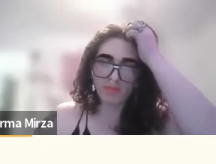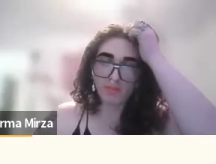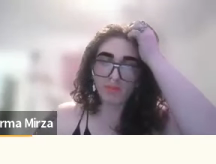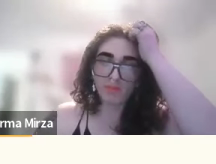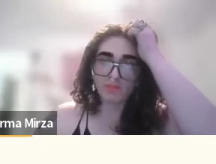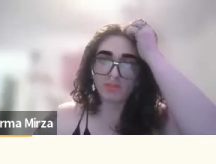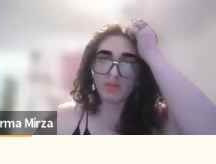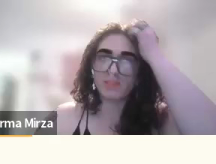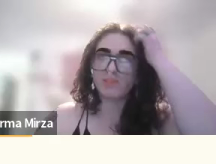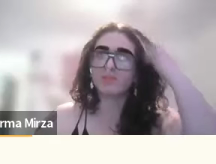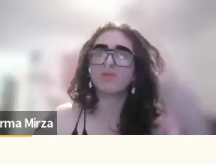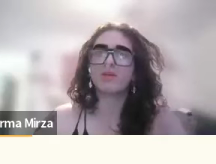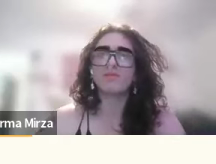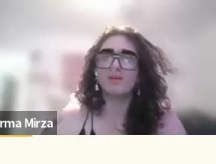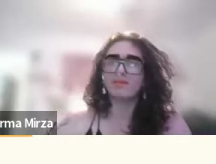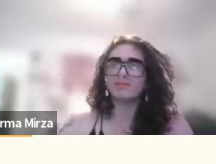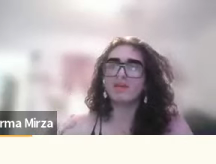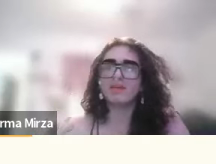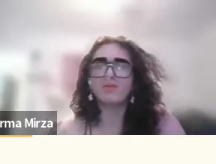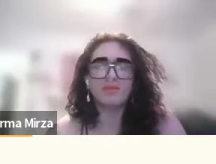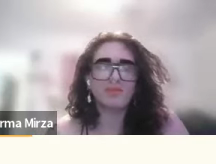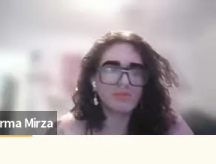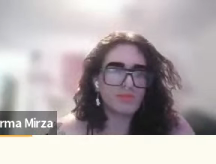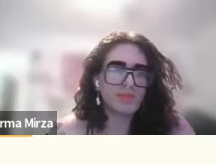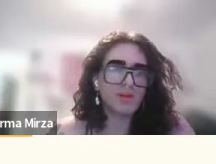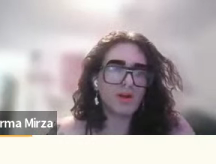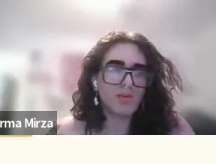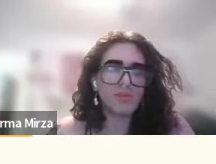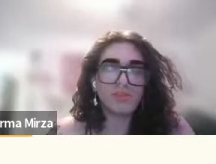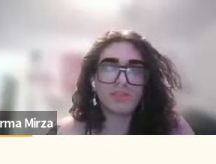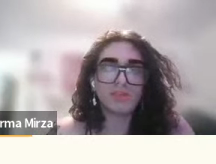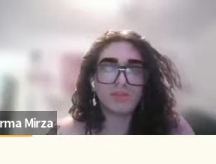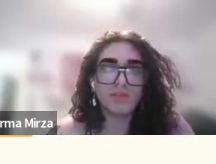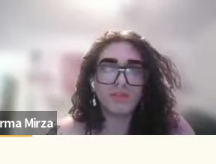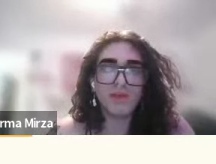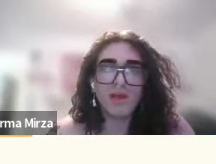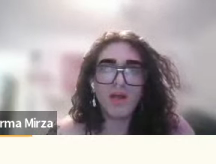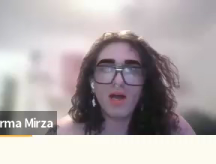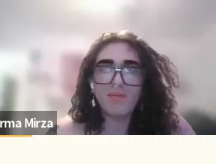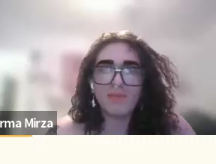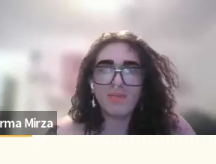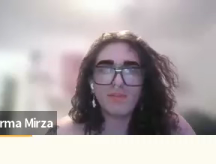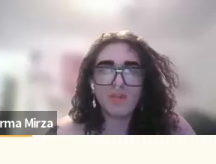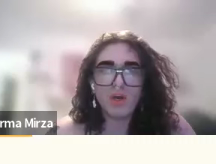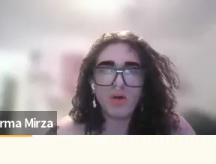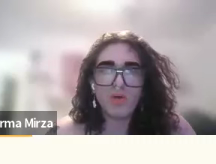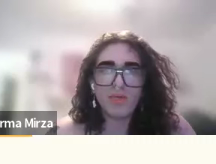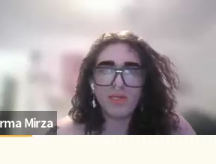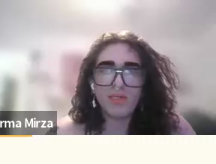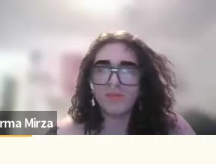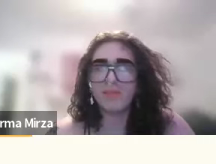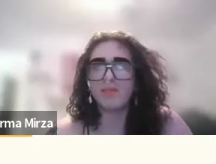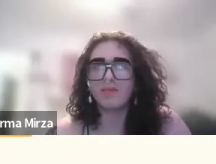intro is that I'm a person who uses drugs. It's also in recovery, because I don't think that those things are mutually exclusive. As many of us